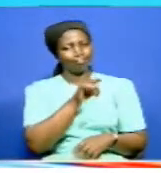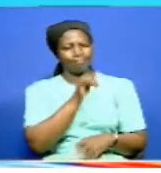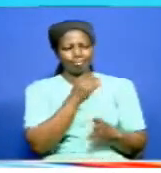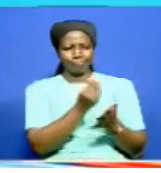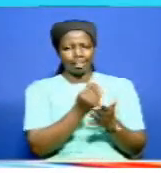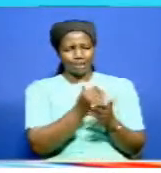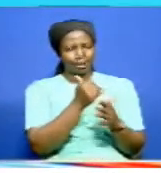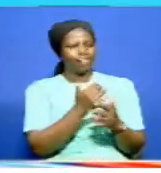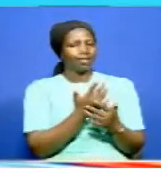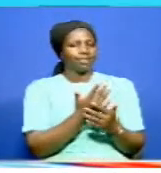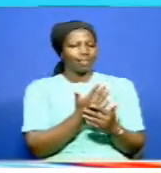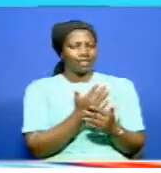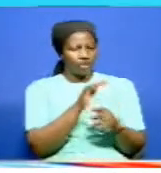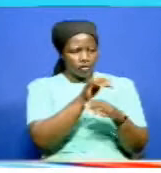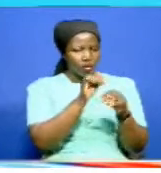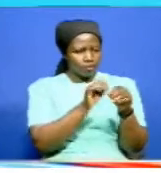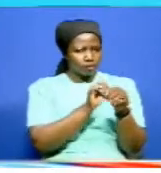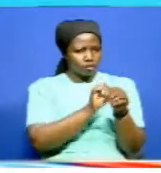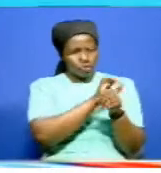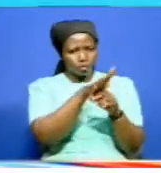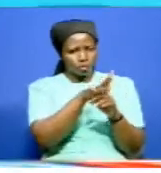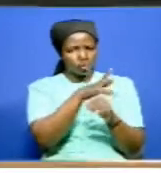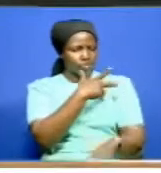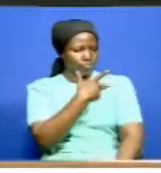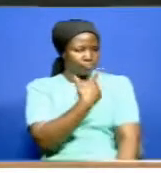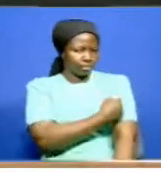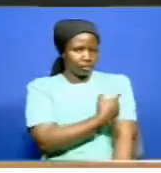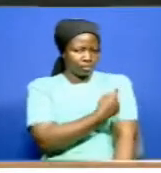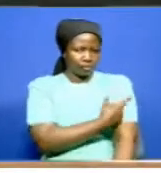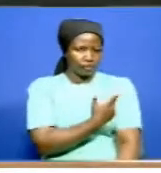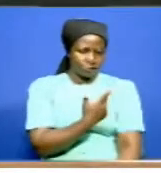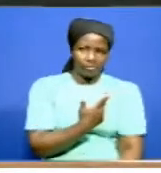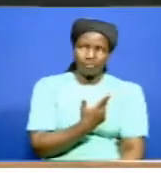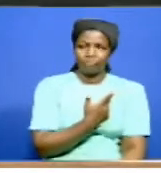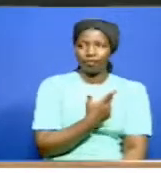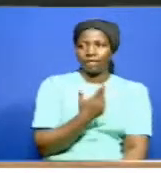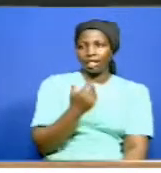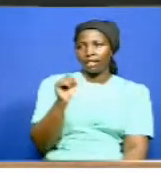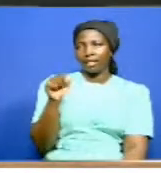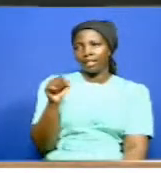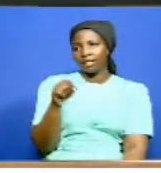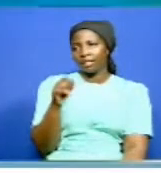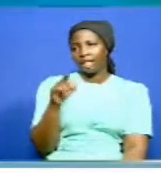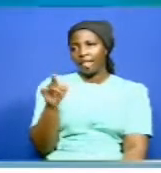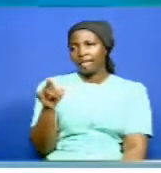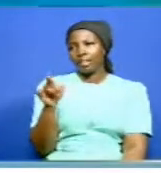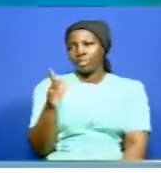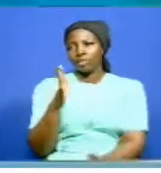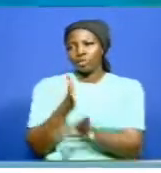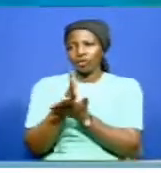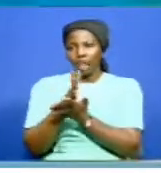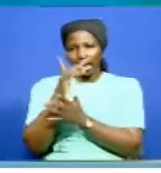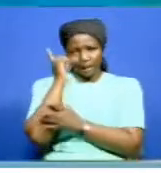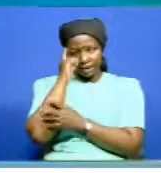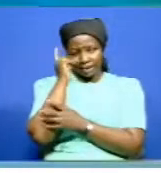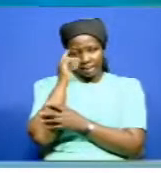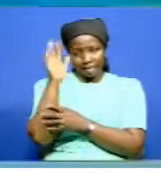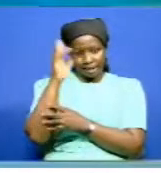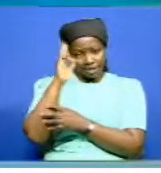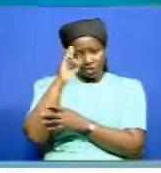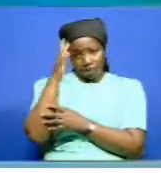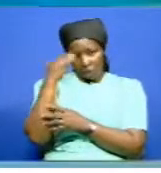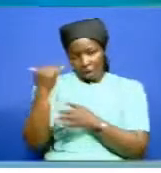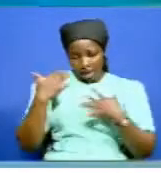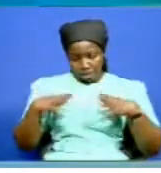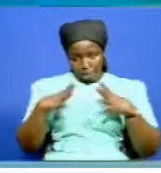could come out of the COVID-19 vaccine. Yes. So, this is not, I think the reason why people